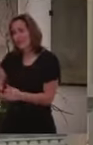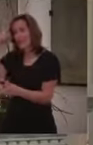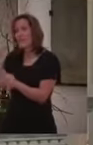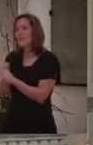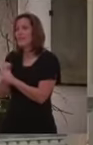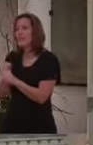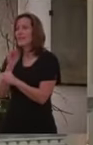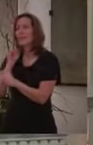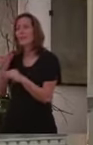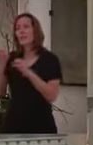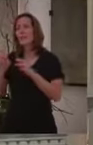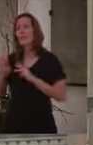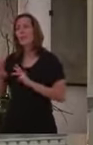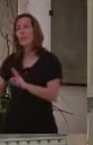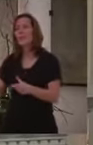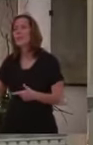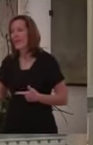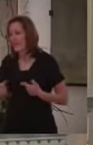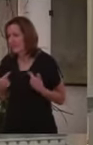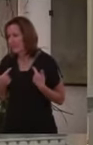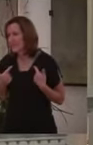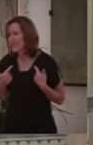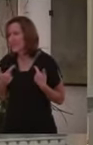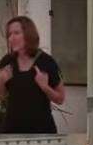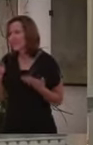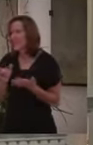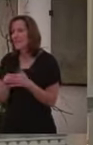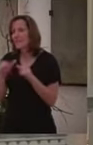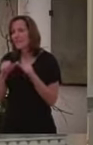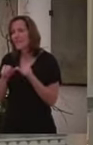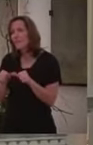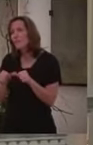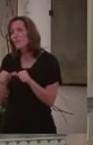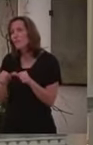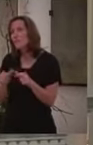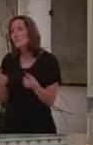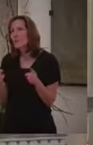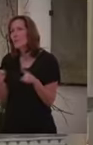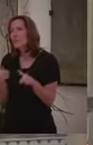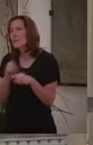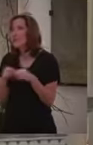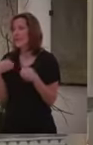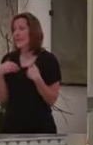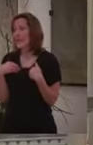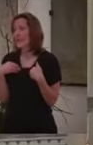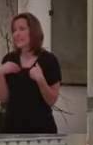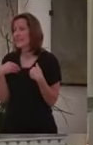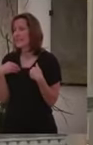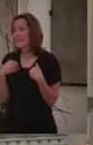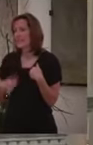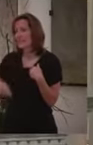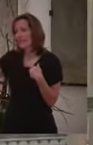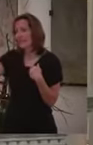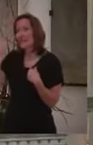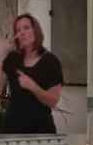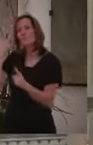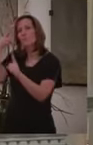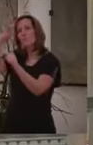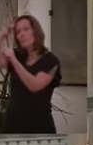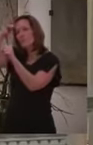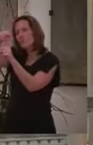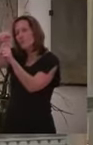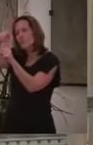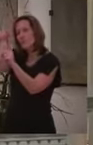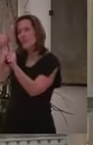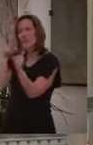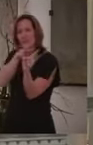Faith is rather a way of life that goes when it has a God's eye view of the